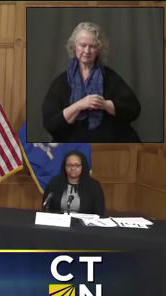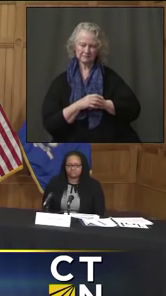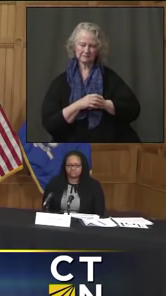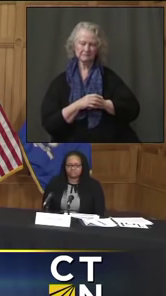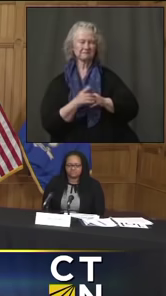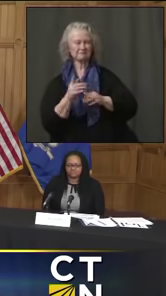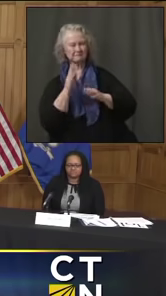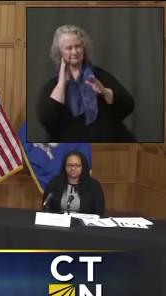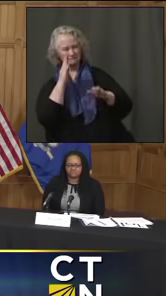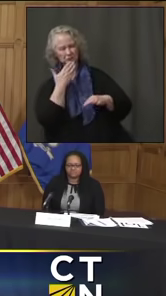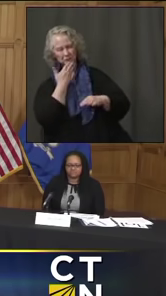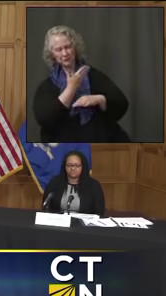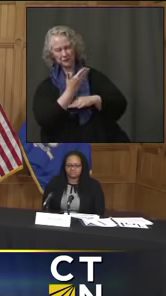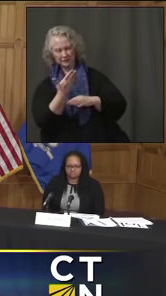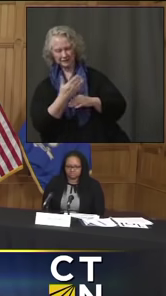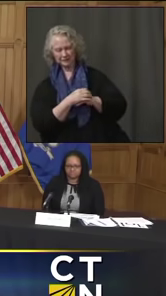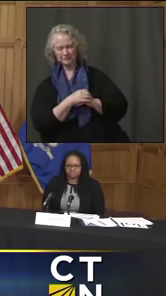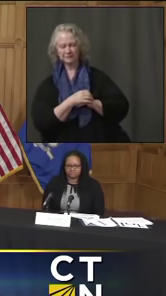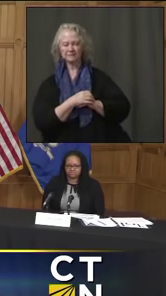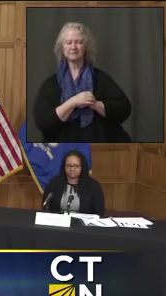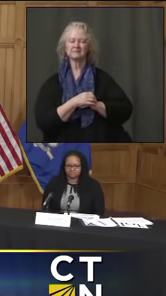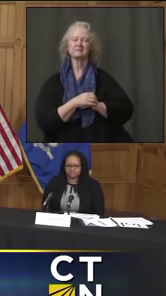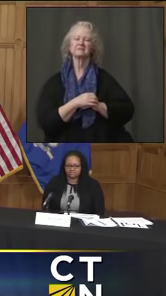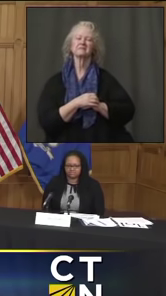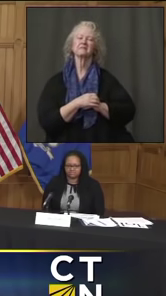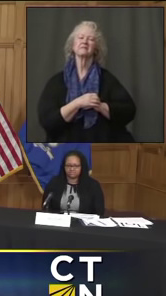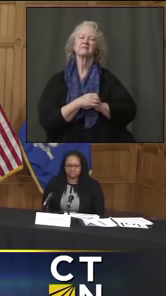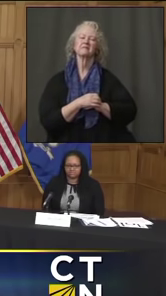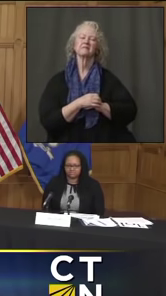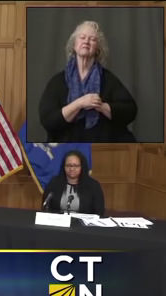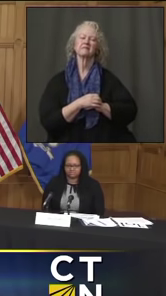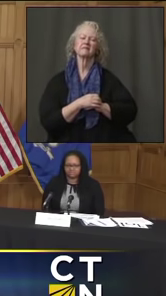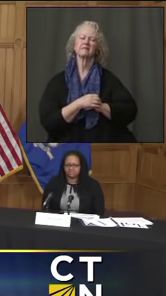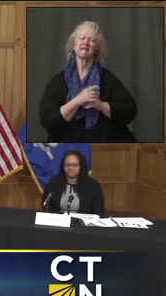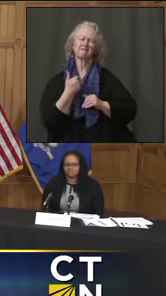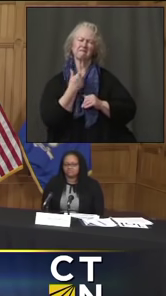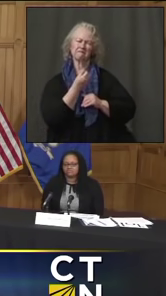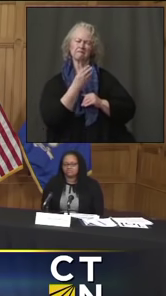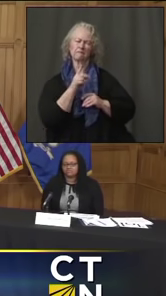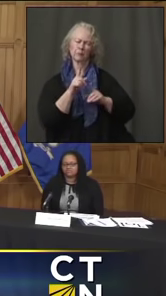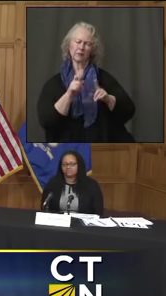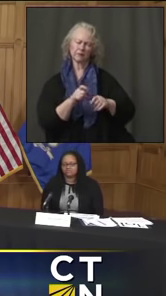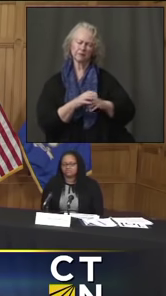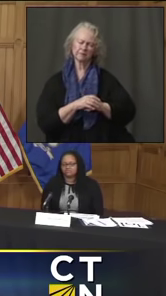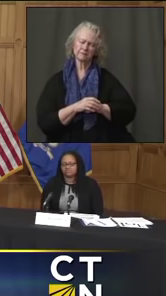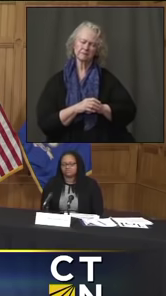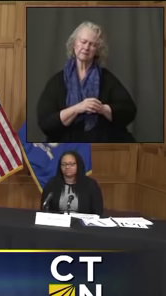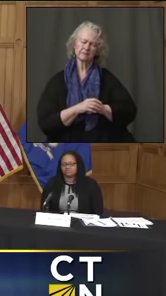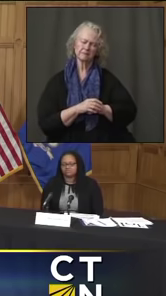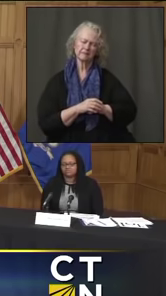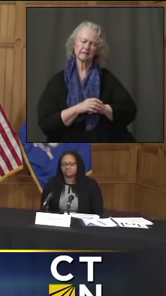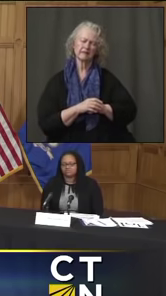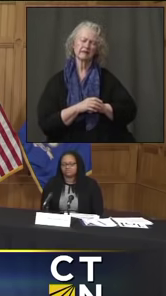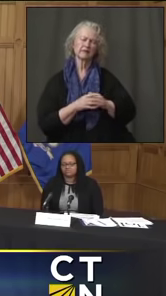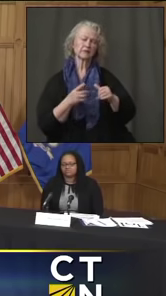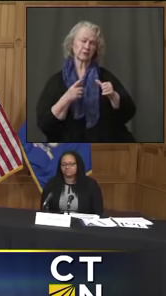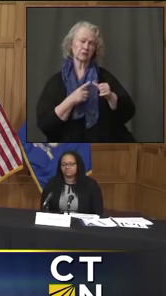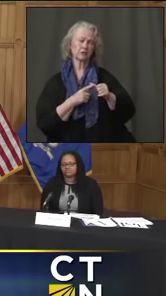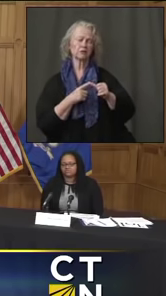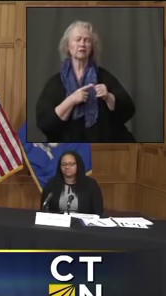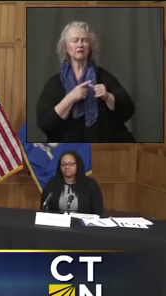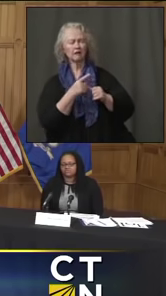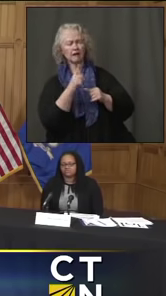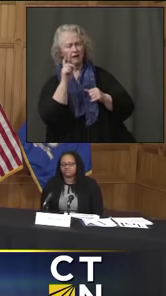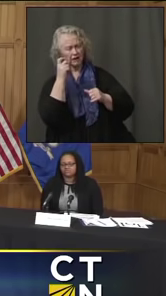Hi, good morning, everyone. Fox 61's Brian Ditlake. A couple questions for you all this morning. The first one being,